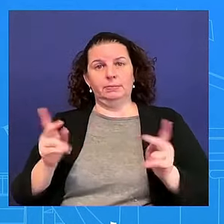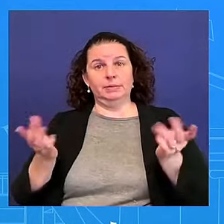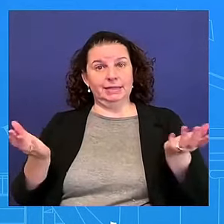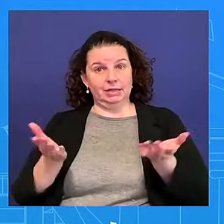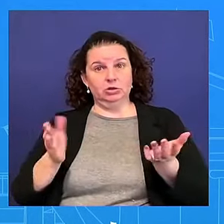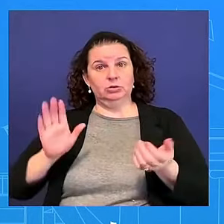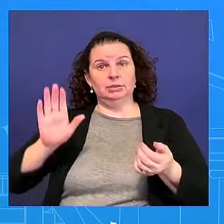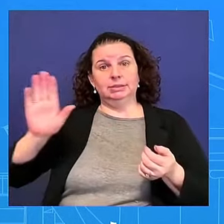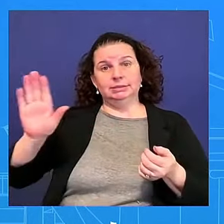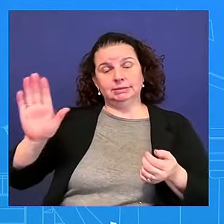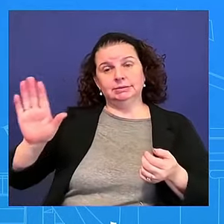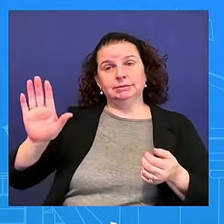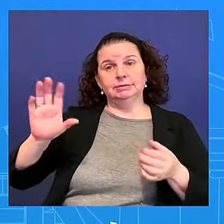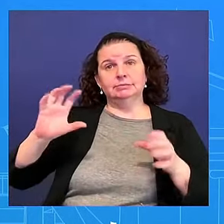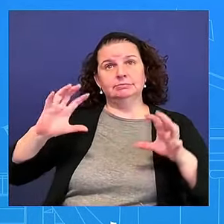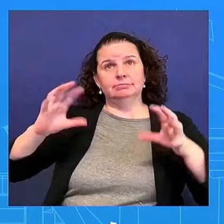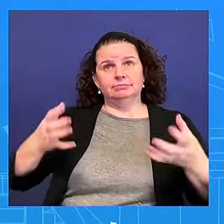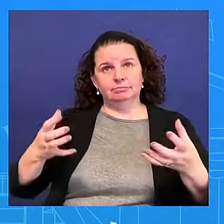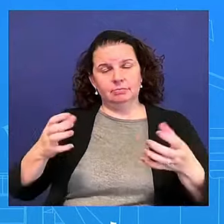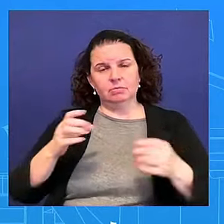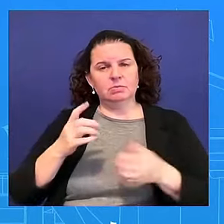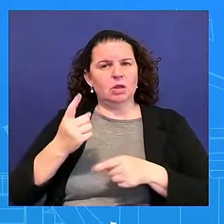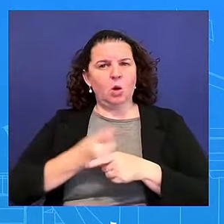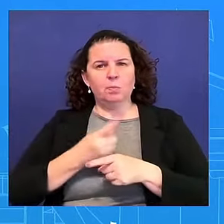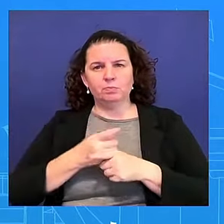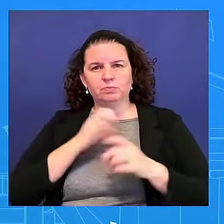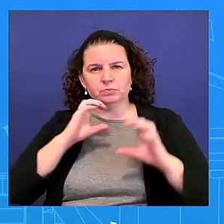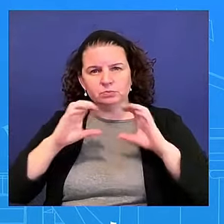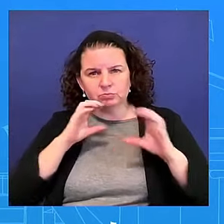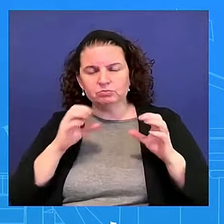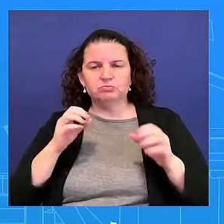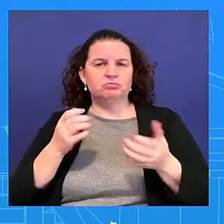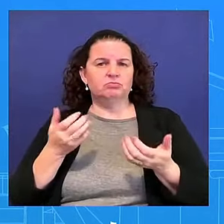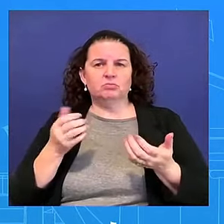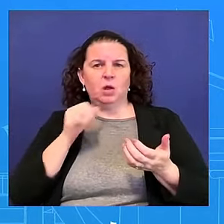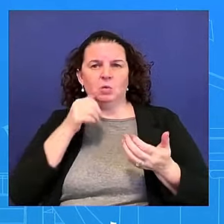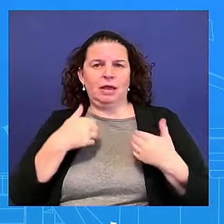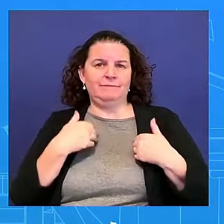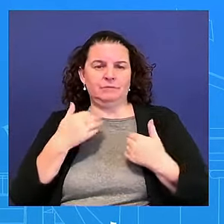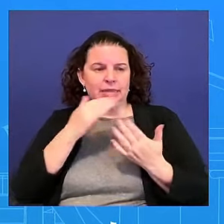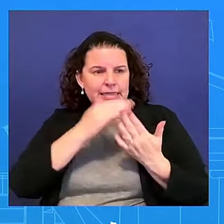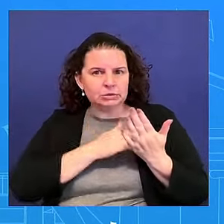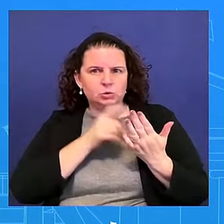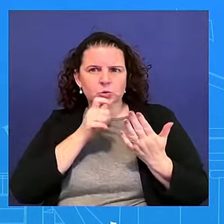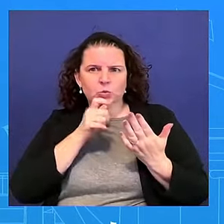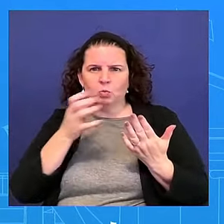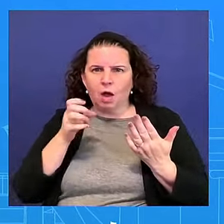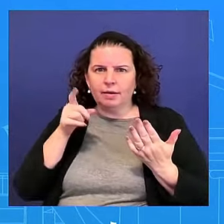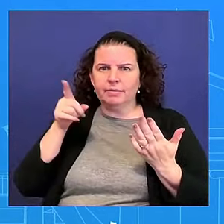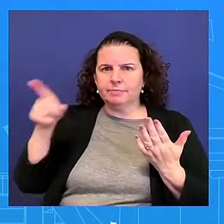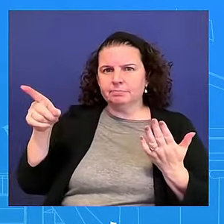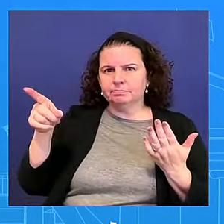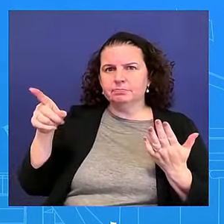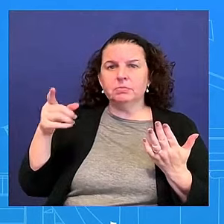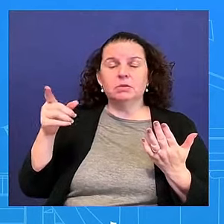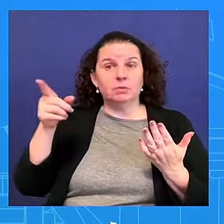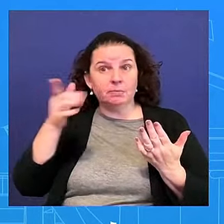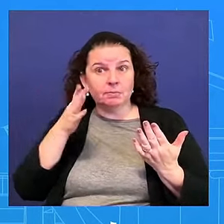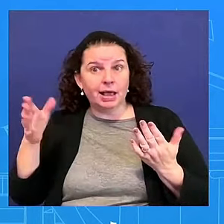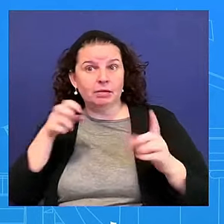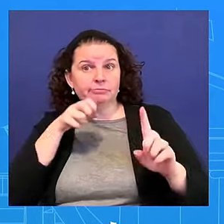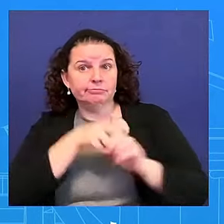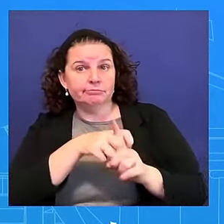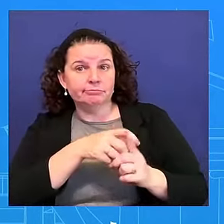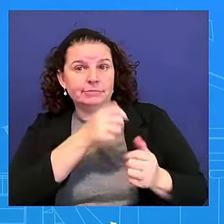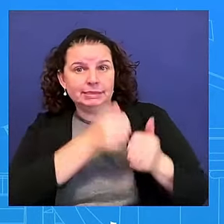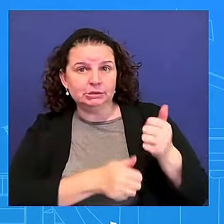with everyone. I just don't have a list of who he's going to speak to. But the president is always willing to speak to people who agree with